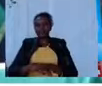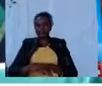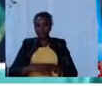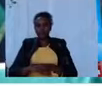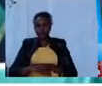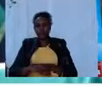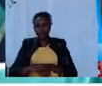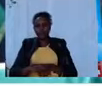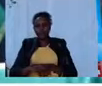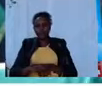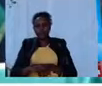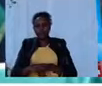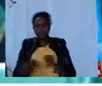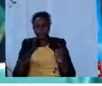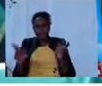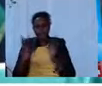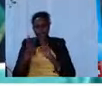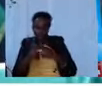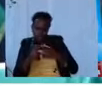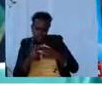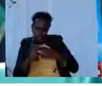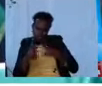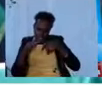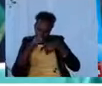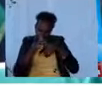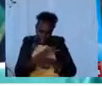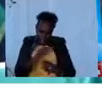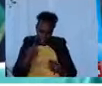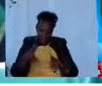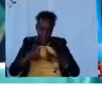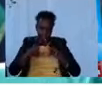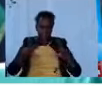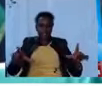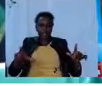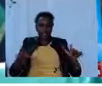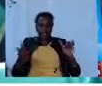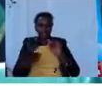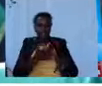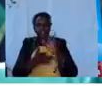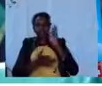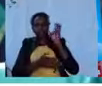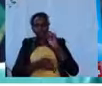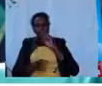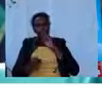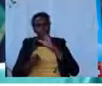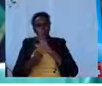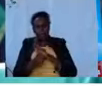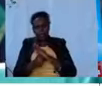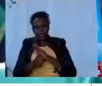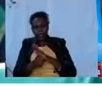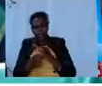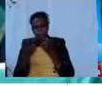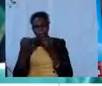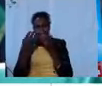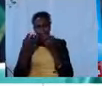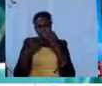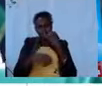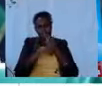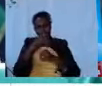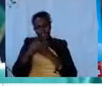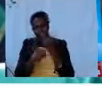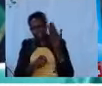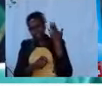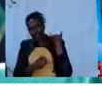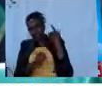they were on the verge of entering the land that had been promised centuries earlier to